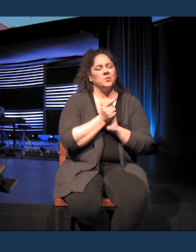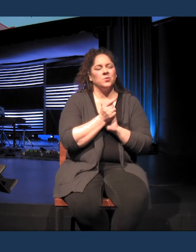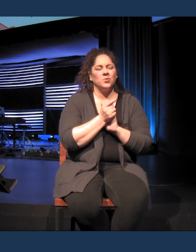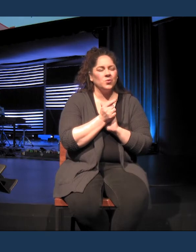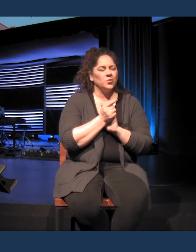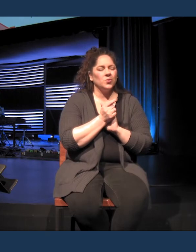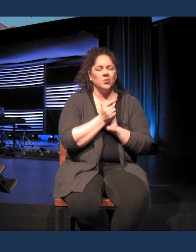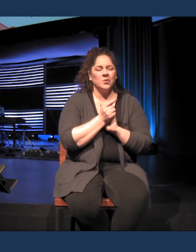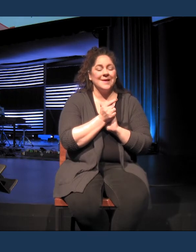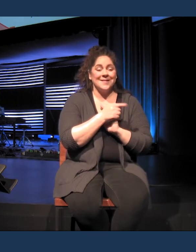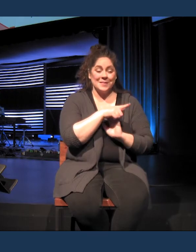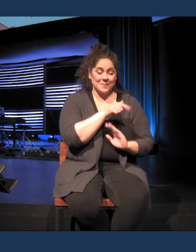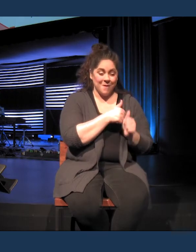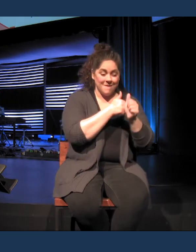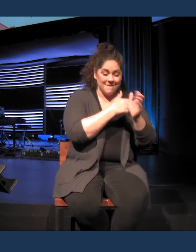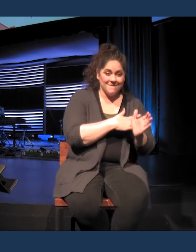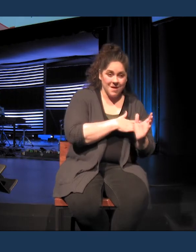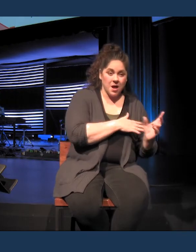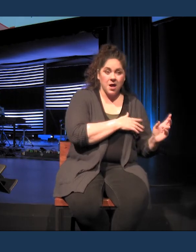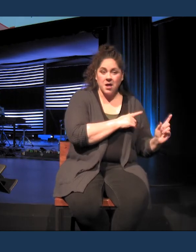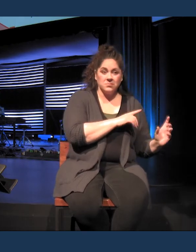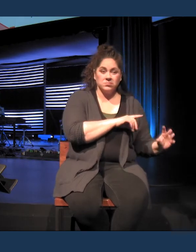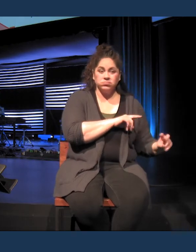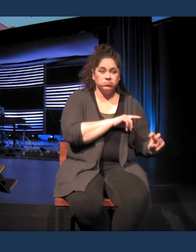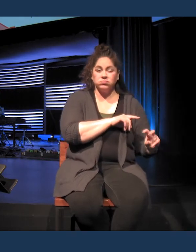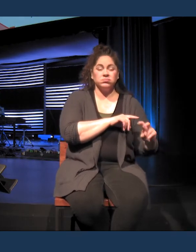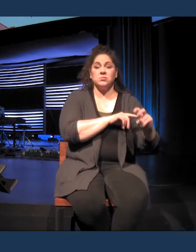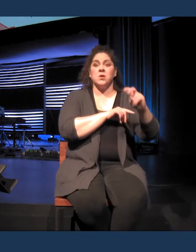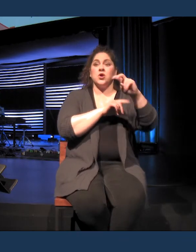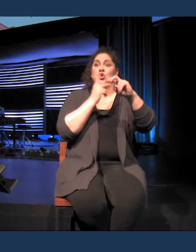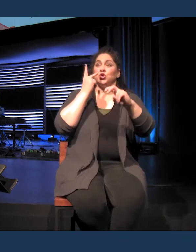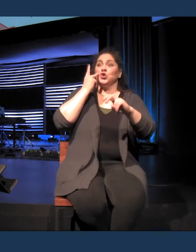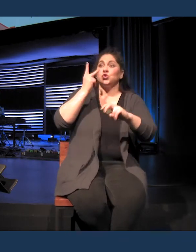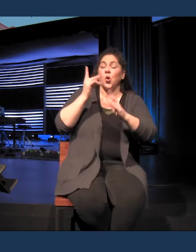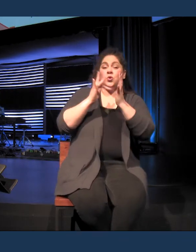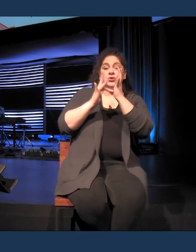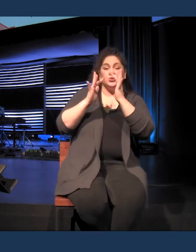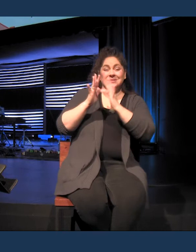When they saw Jesus with their own eyes,